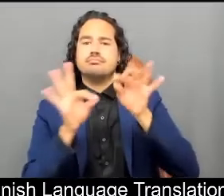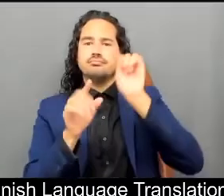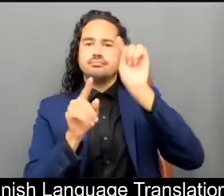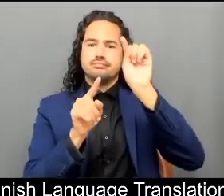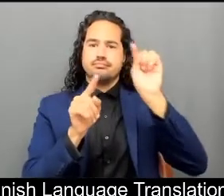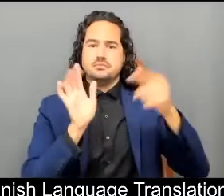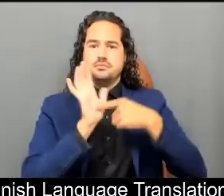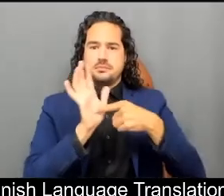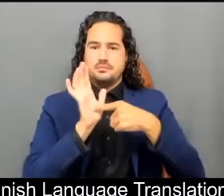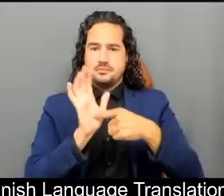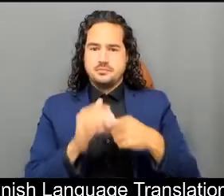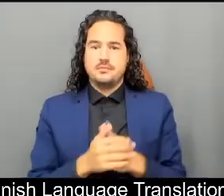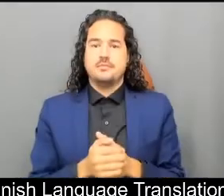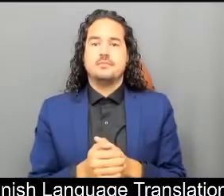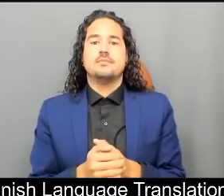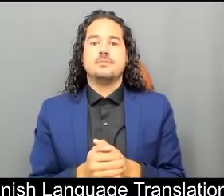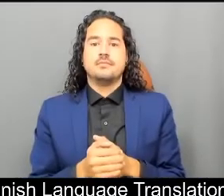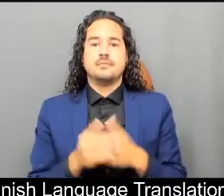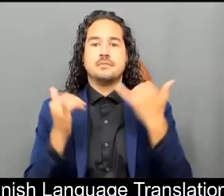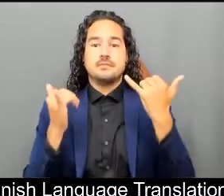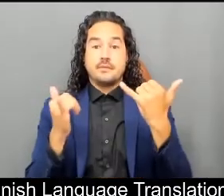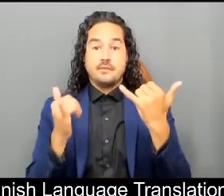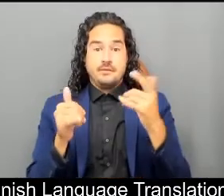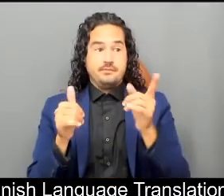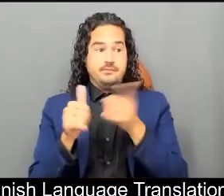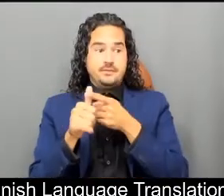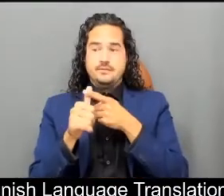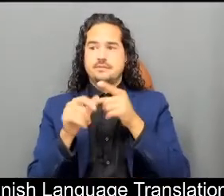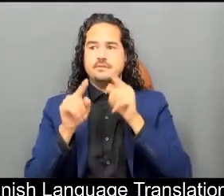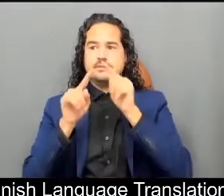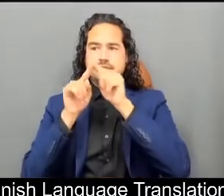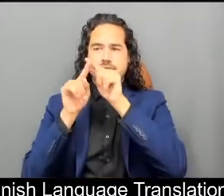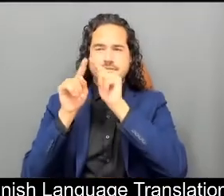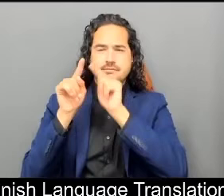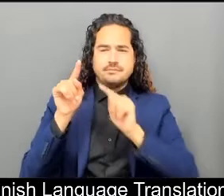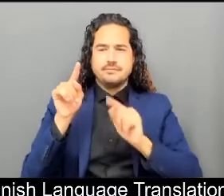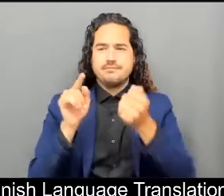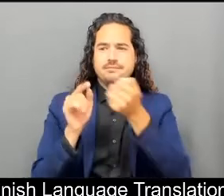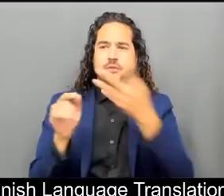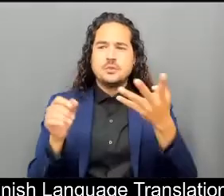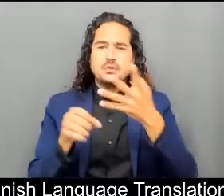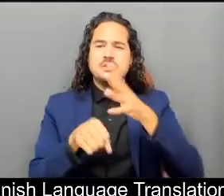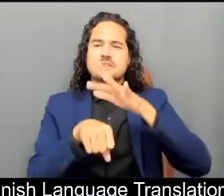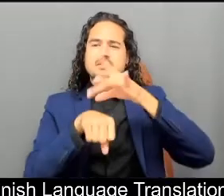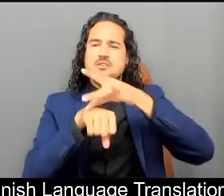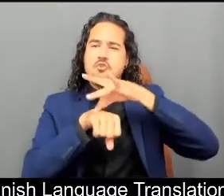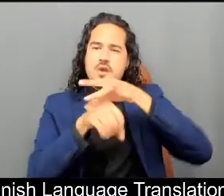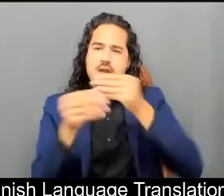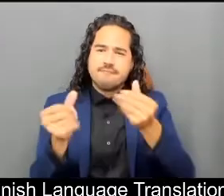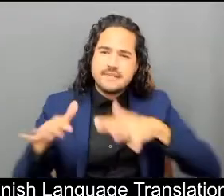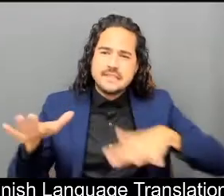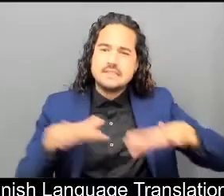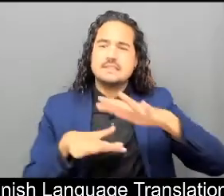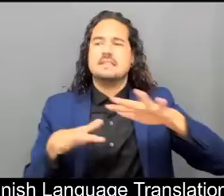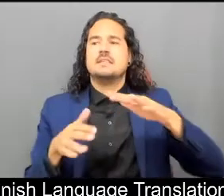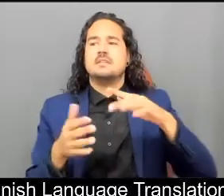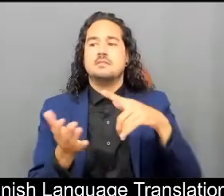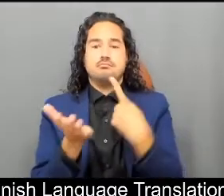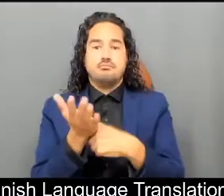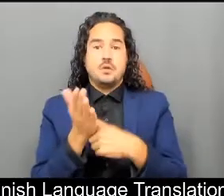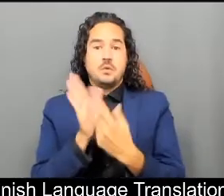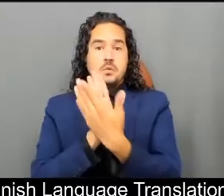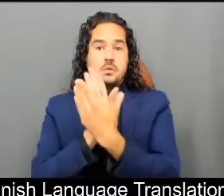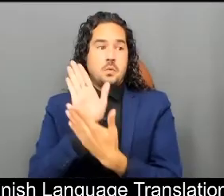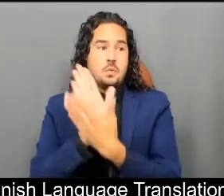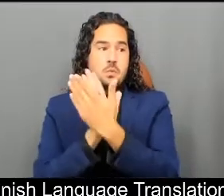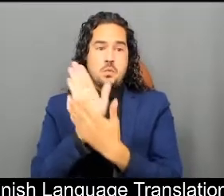little bit about the geography and known points. Starting over the west side of the fire, being over